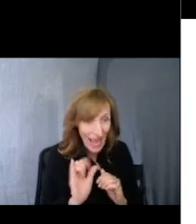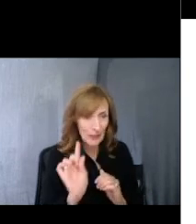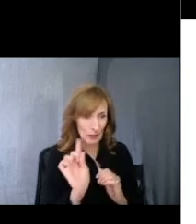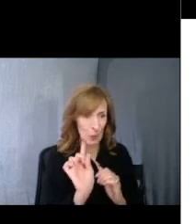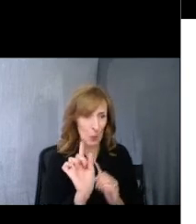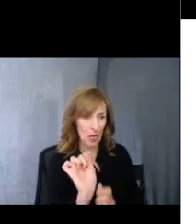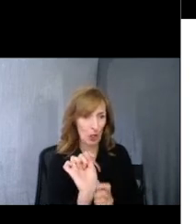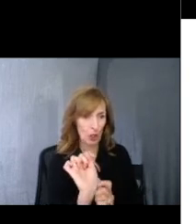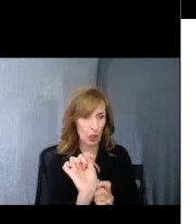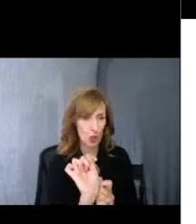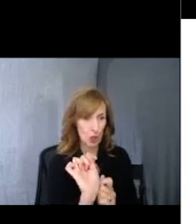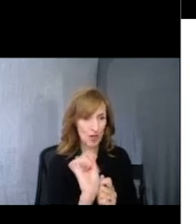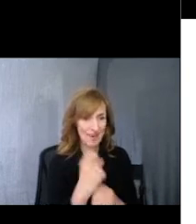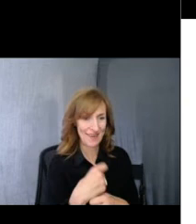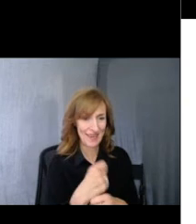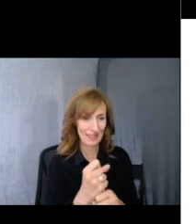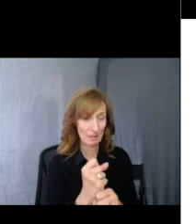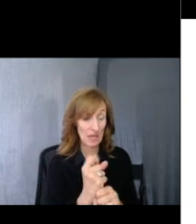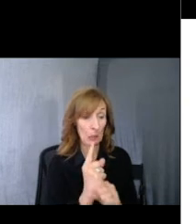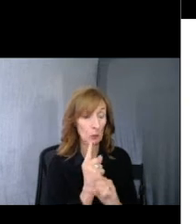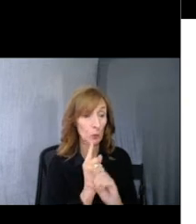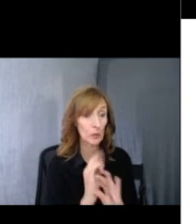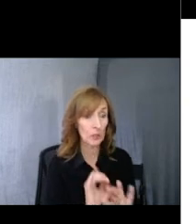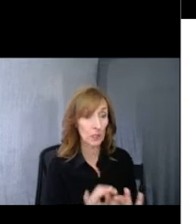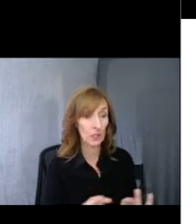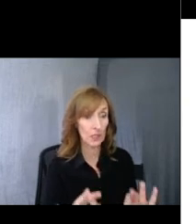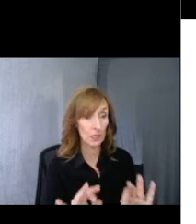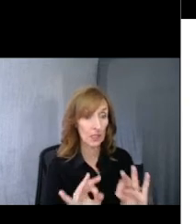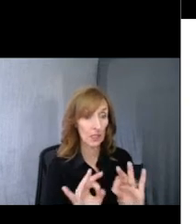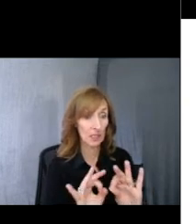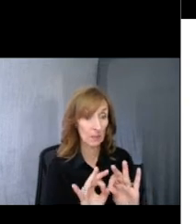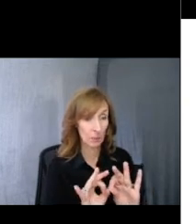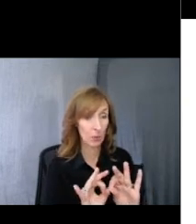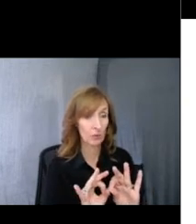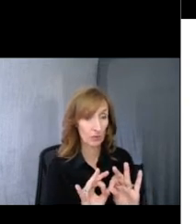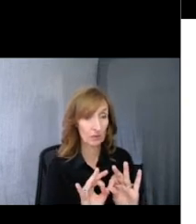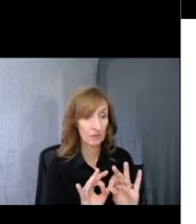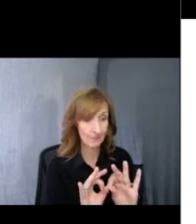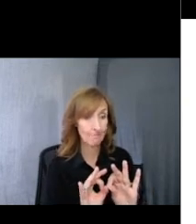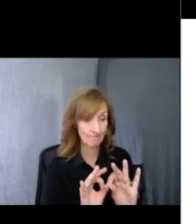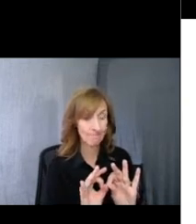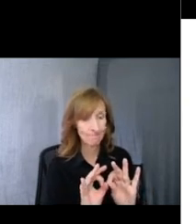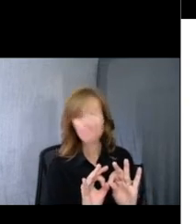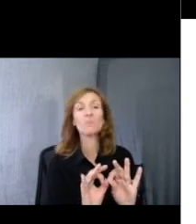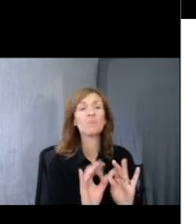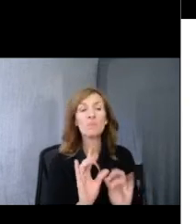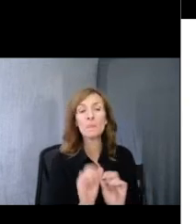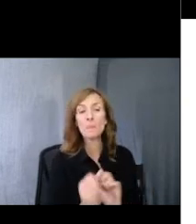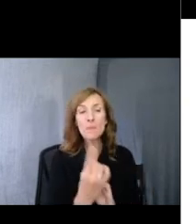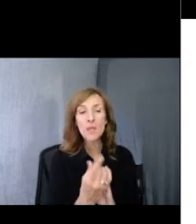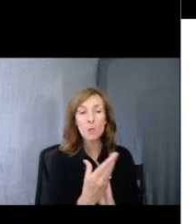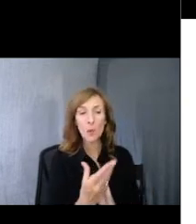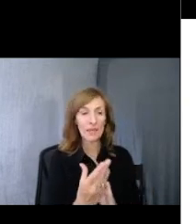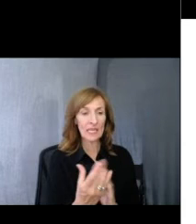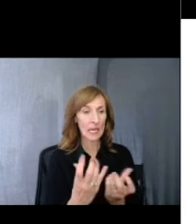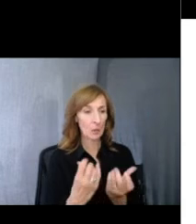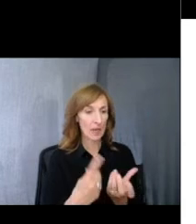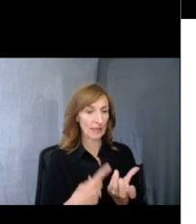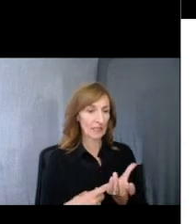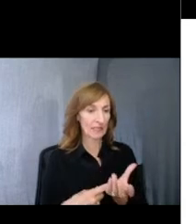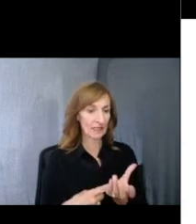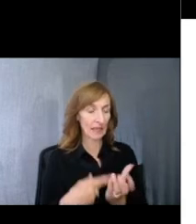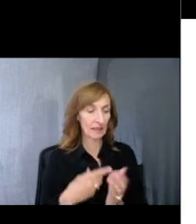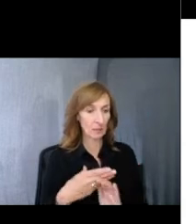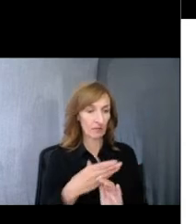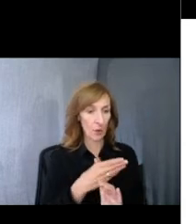really, really, really important structure. And one thing I want to talk about before we move away from nephrons